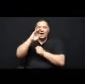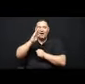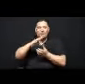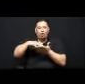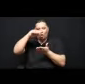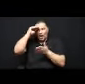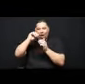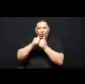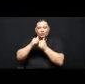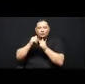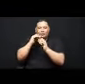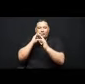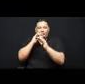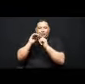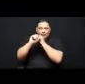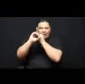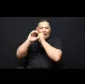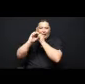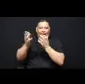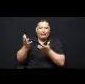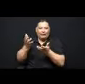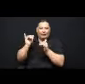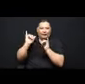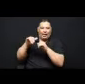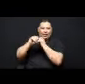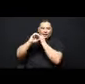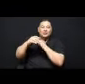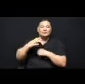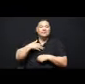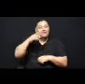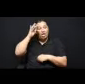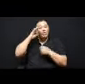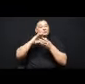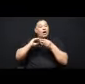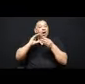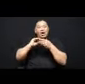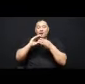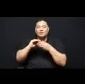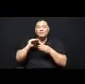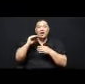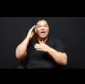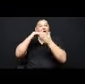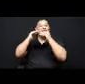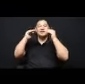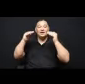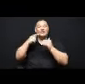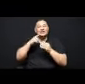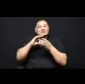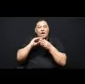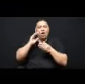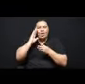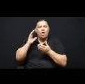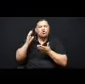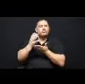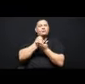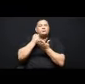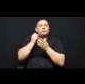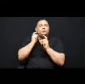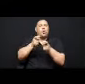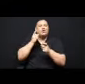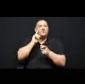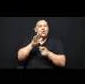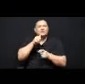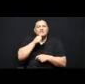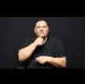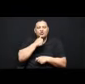When our fathers talk about heaven, they say they'll reap the rewards for their suffering, the women they put up with,